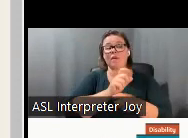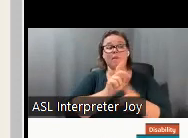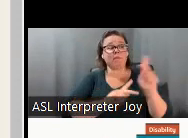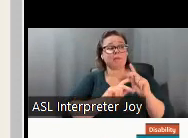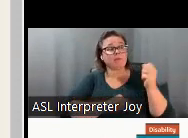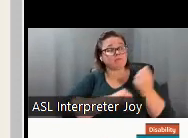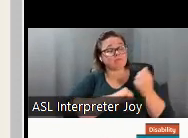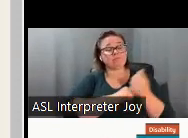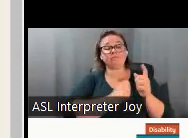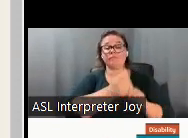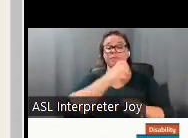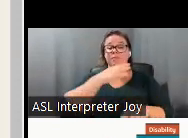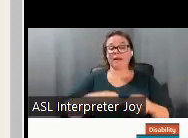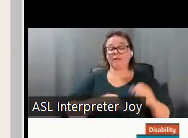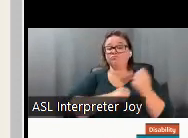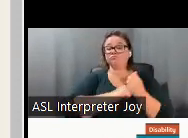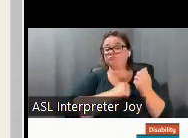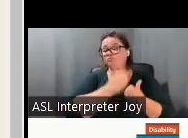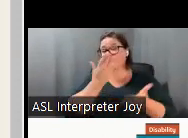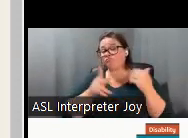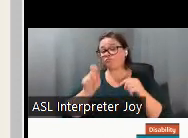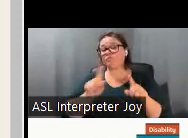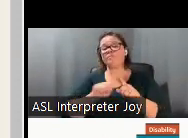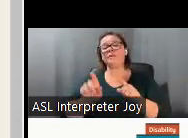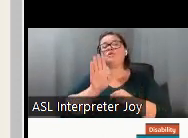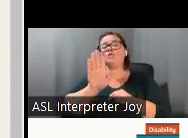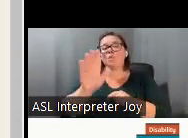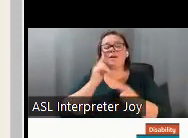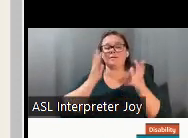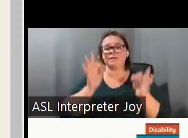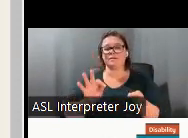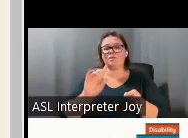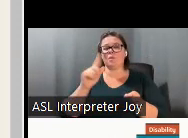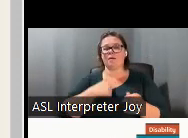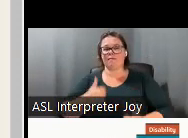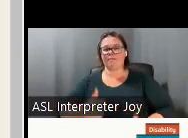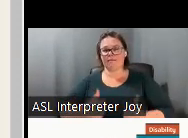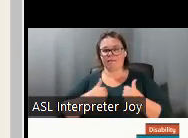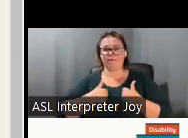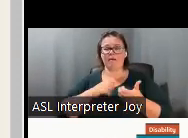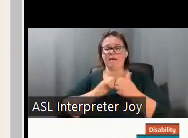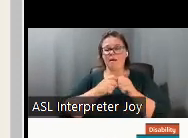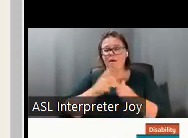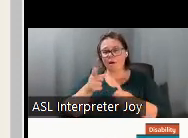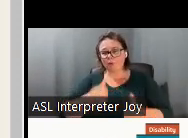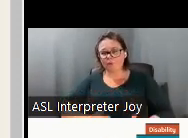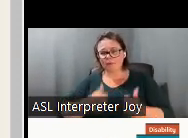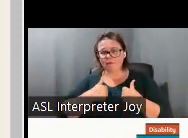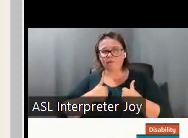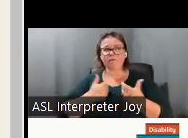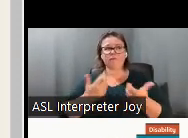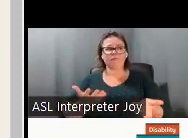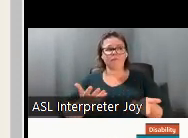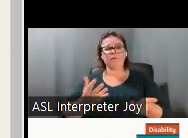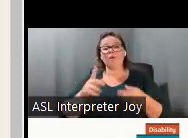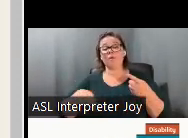benefits. Ultimately, it is your decision where you live, how you live, um, and when you